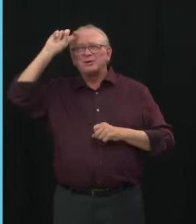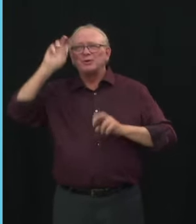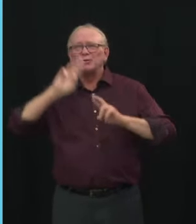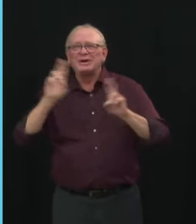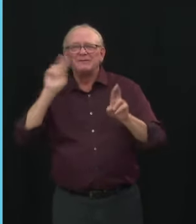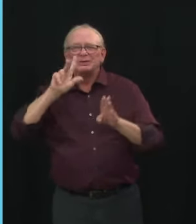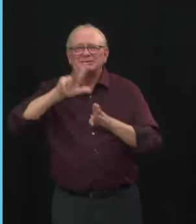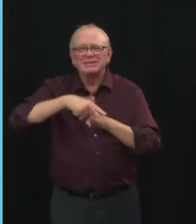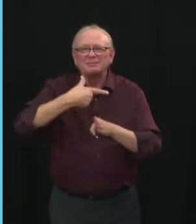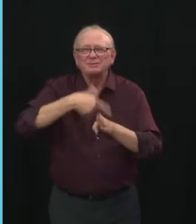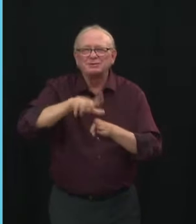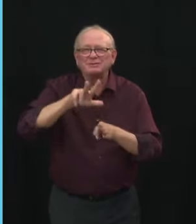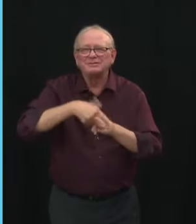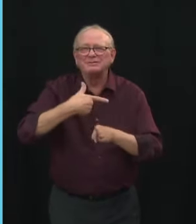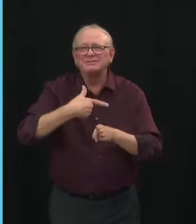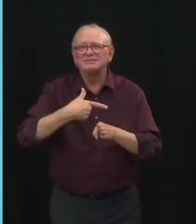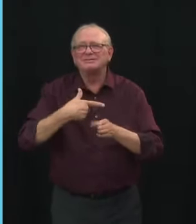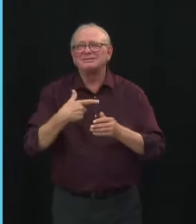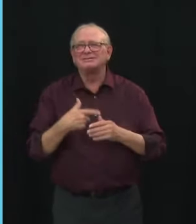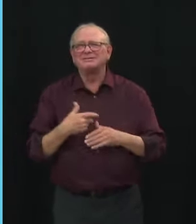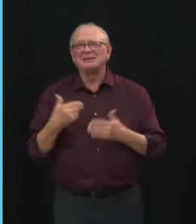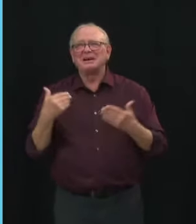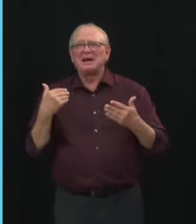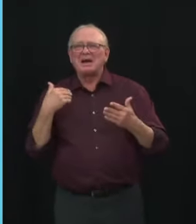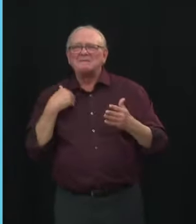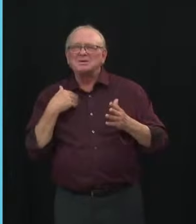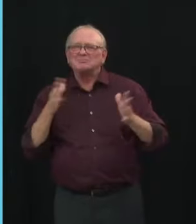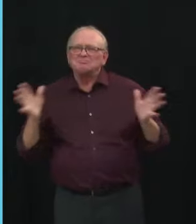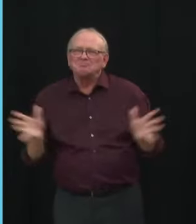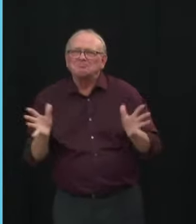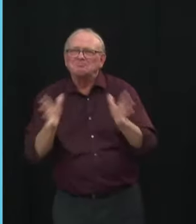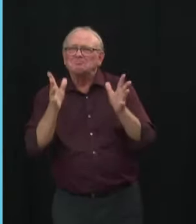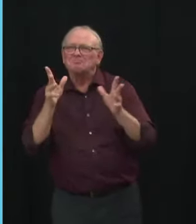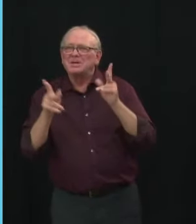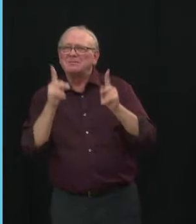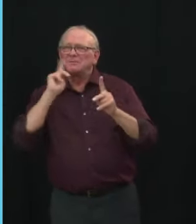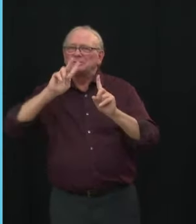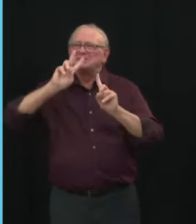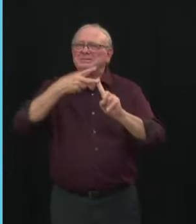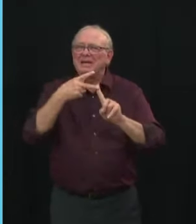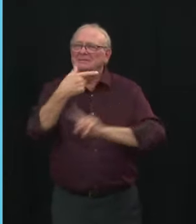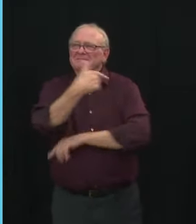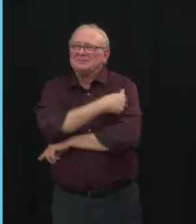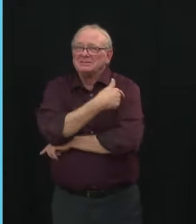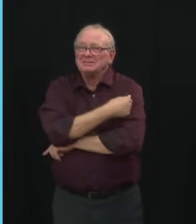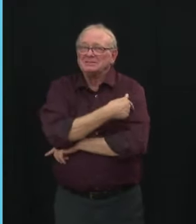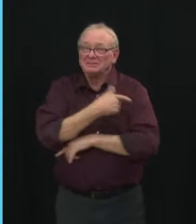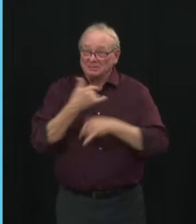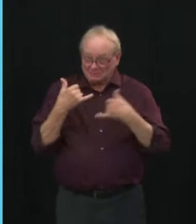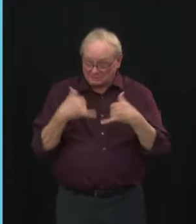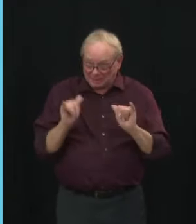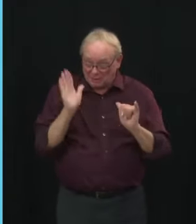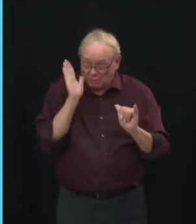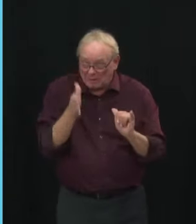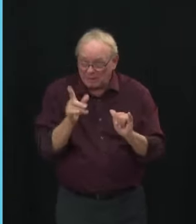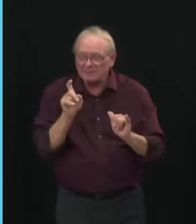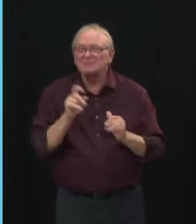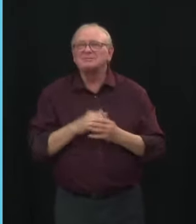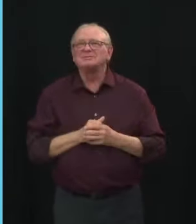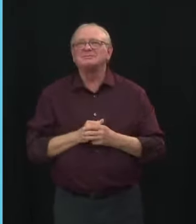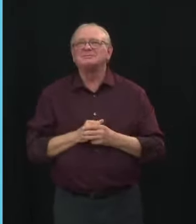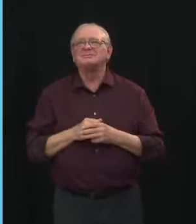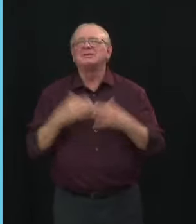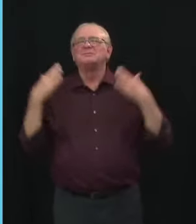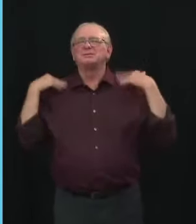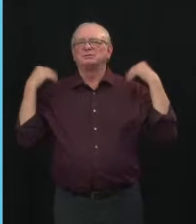yes. We are working on a campaign to increase our third doses. One of the things, and Dr.